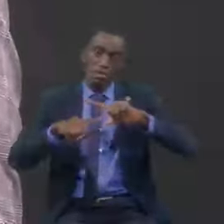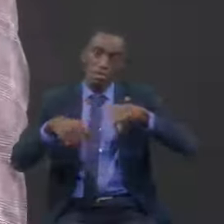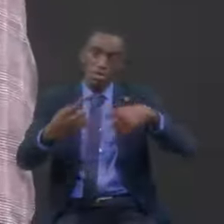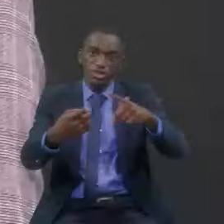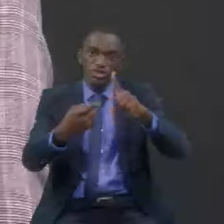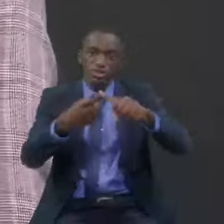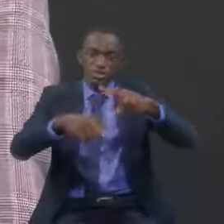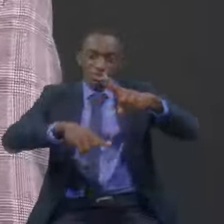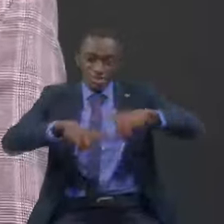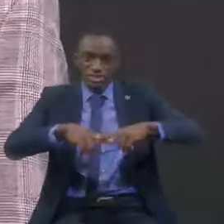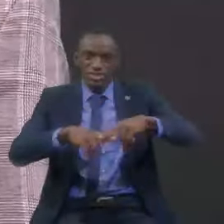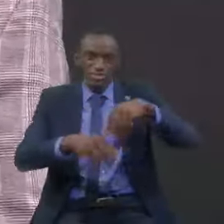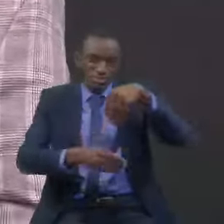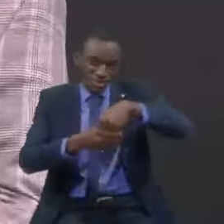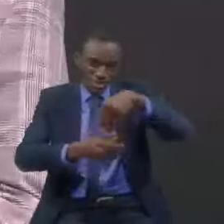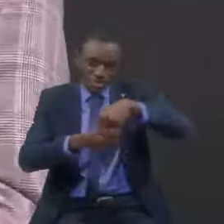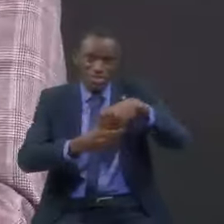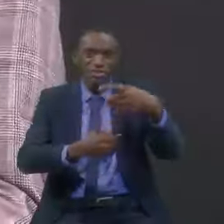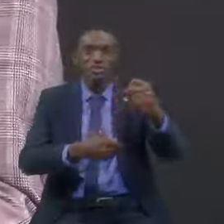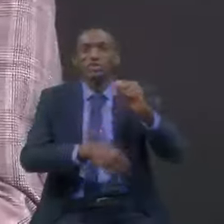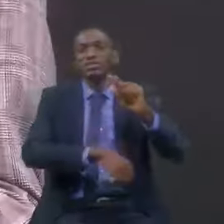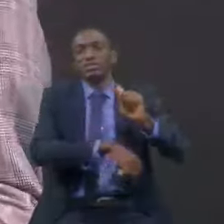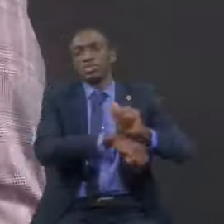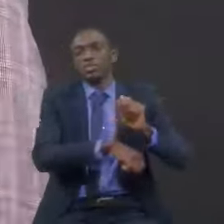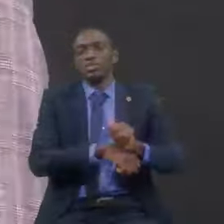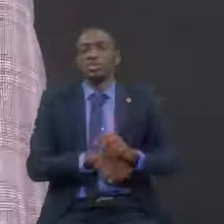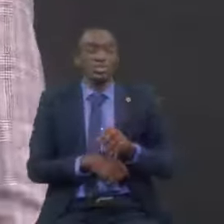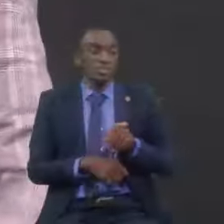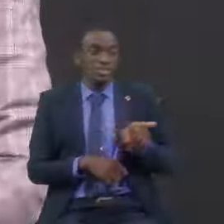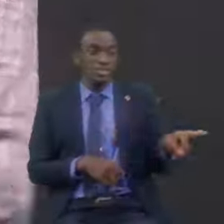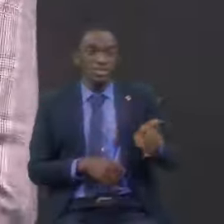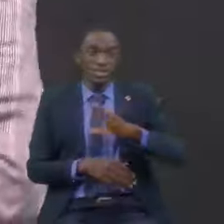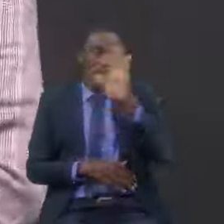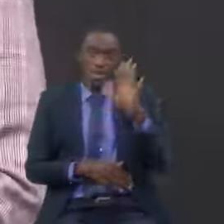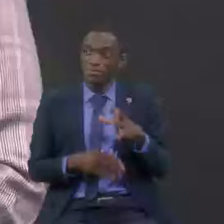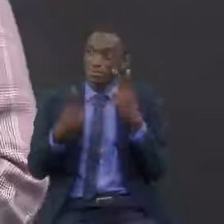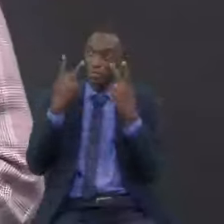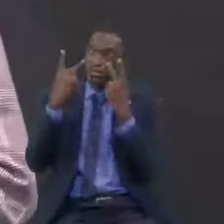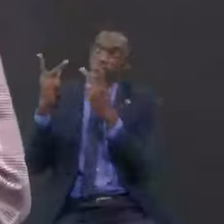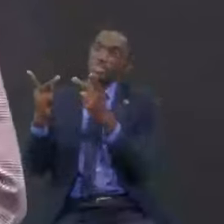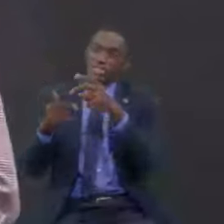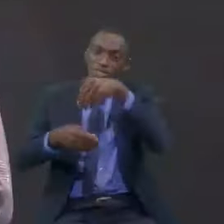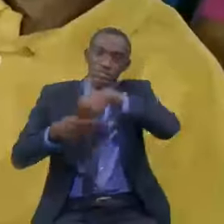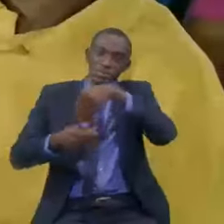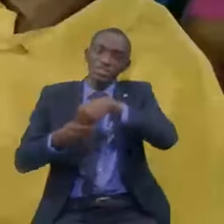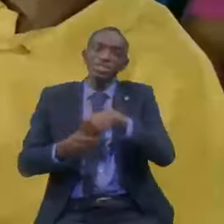inside the temple. He had never even seen the inside. You will